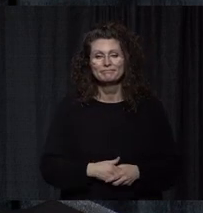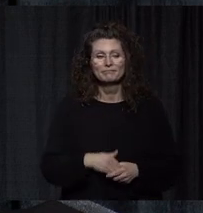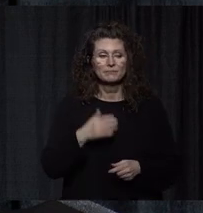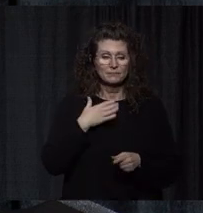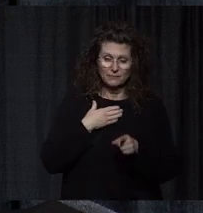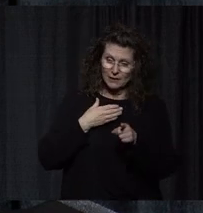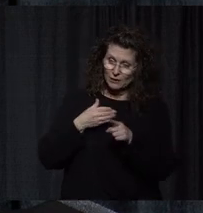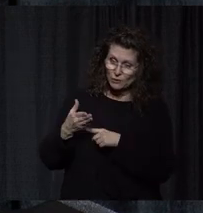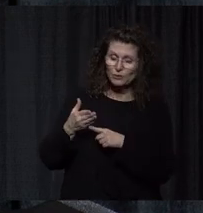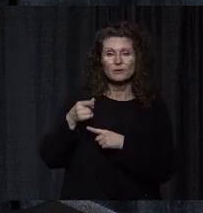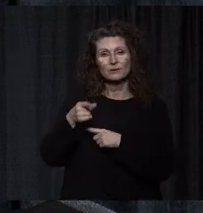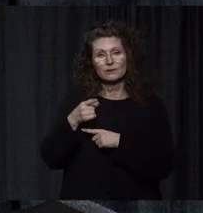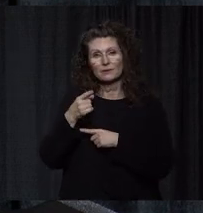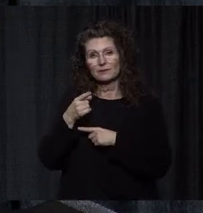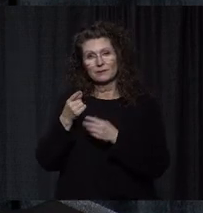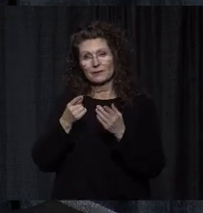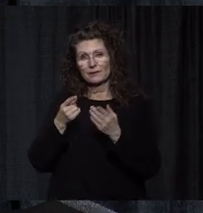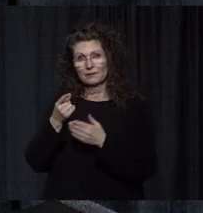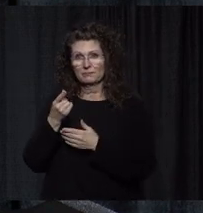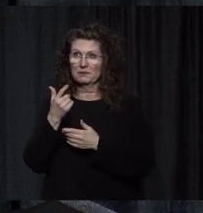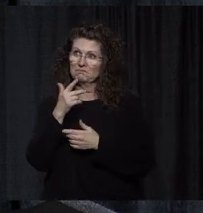journey started here at York University over